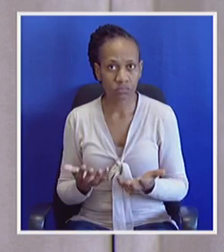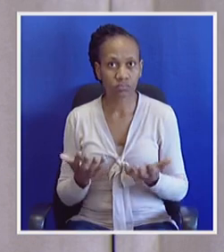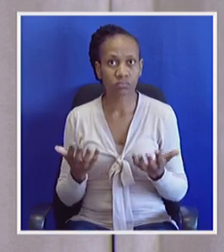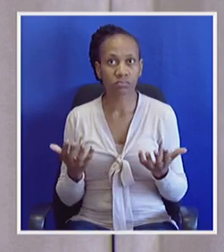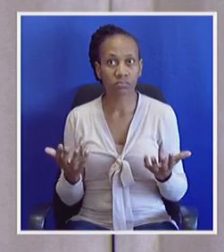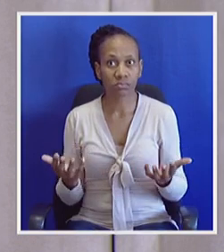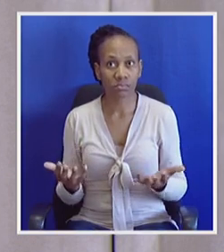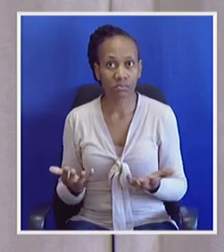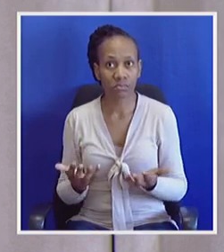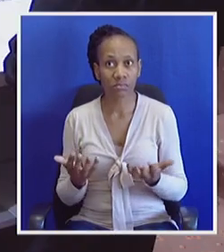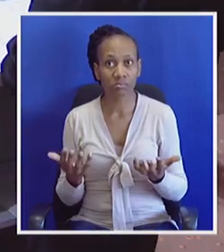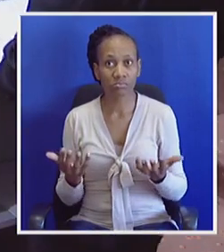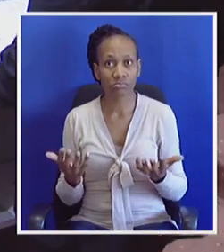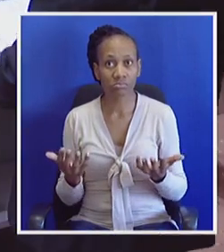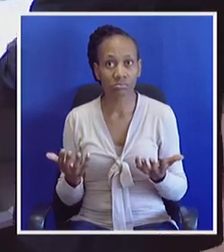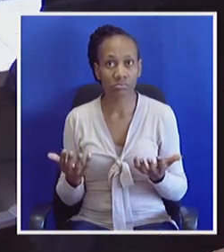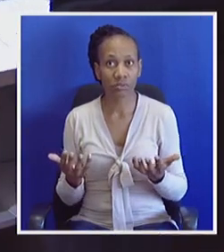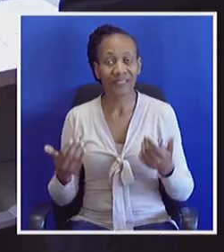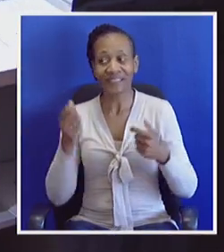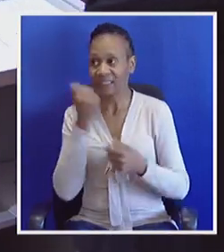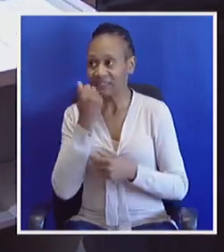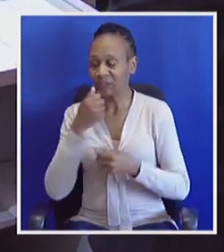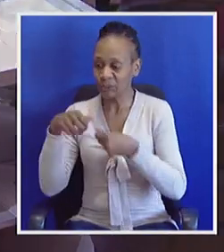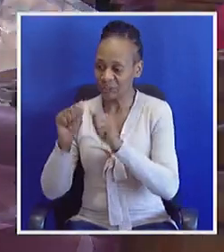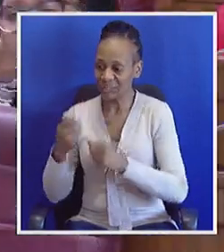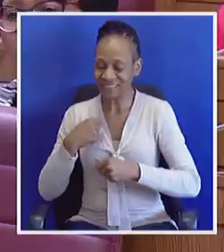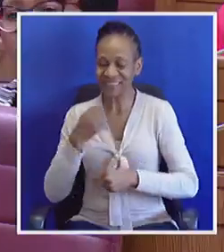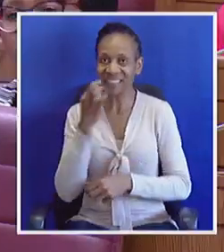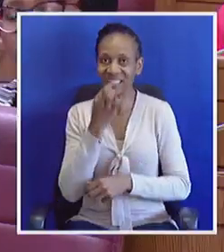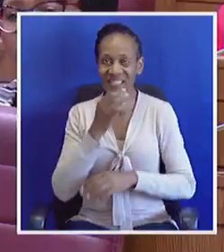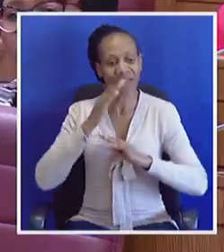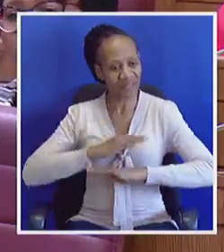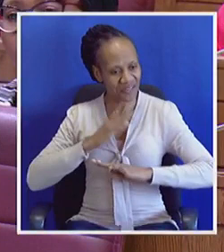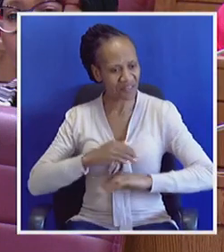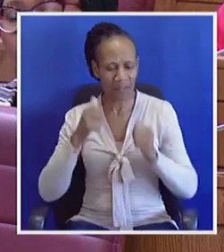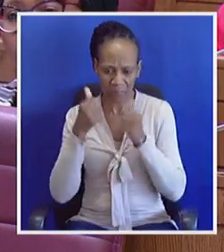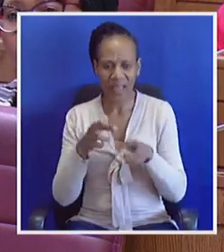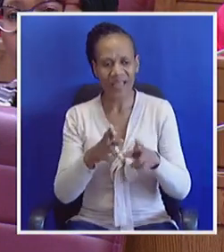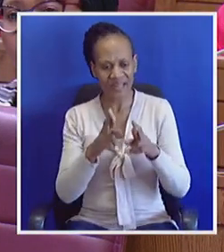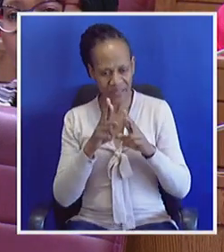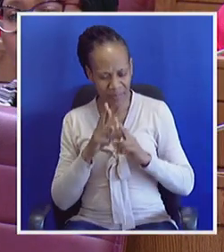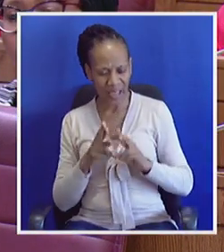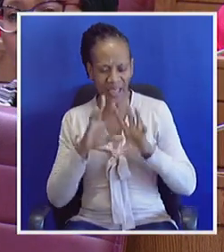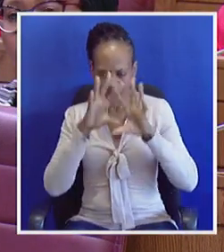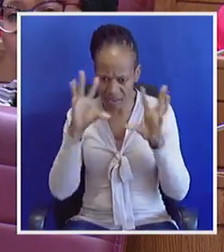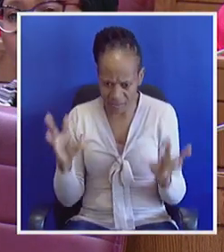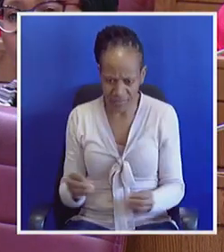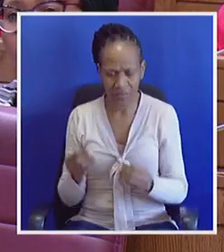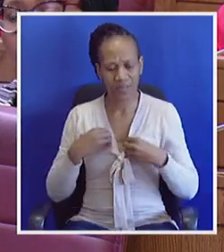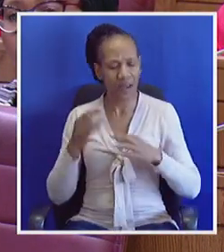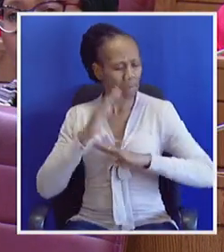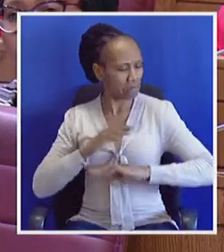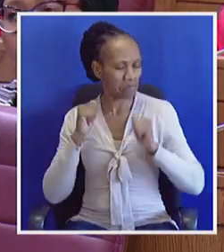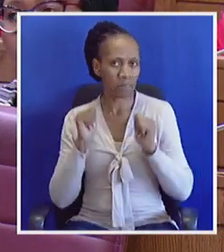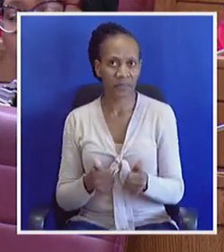Sorry, Chair, through you. Ngithi nginetisekile tibendvulo takhe uphendule nale bento yenda as a